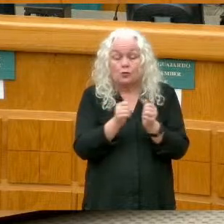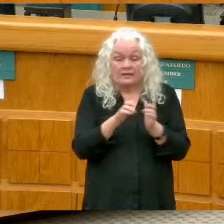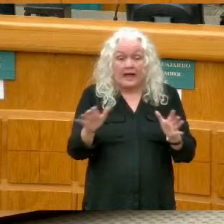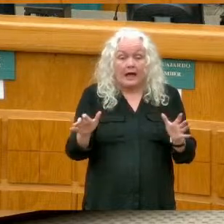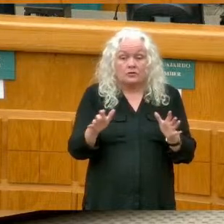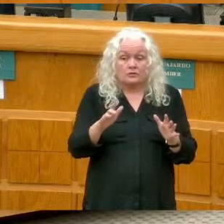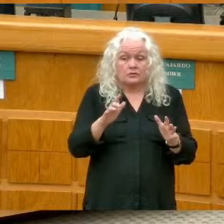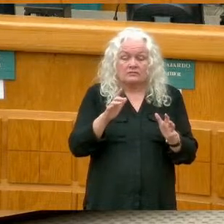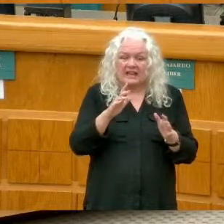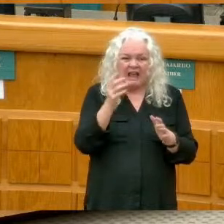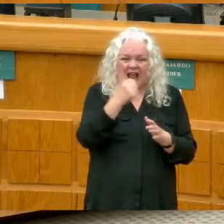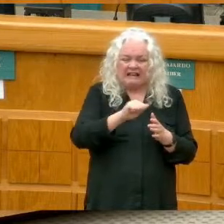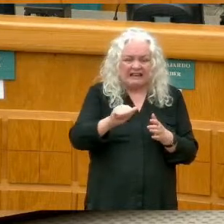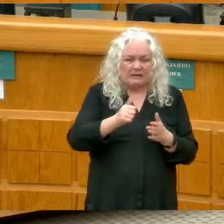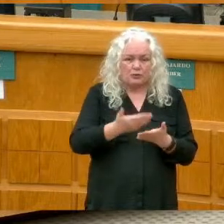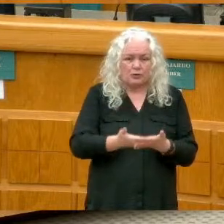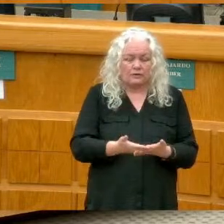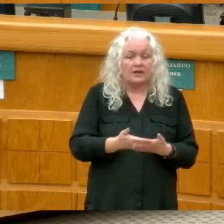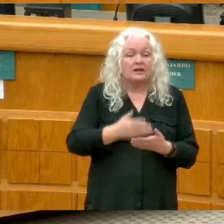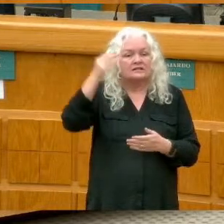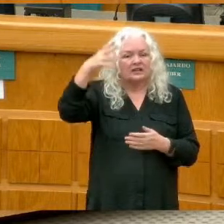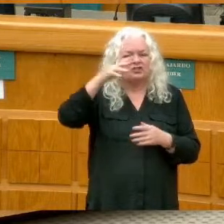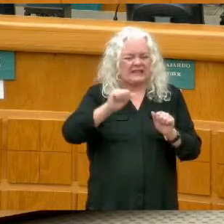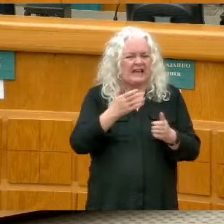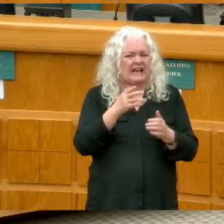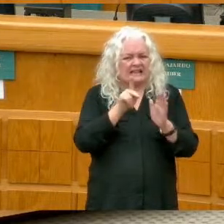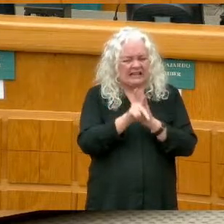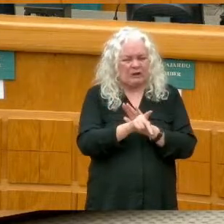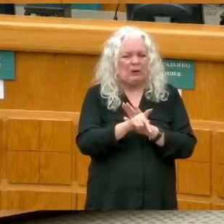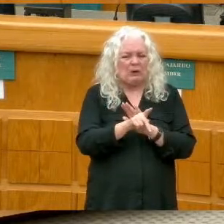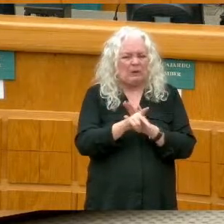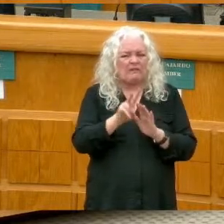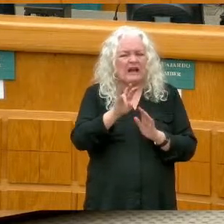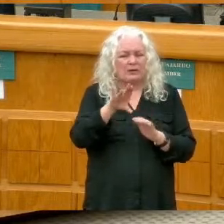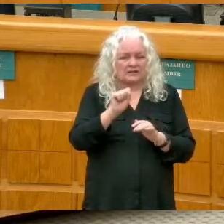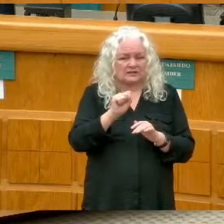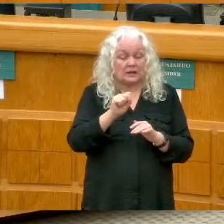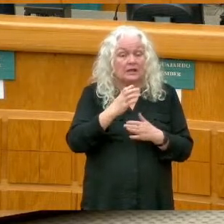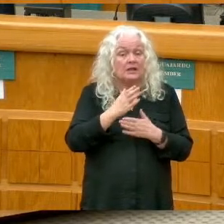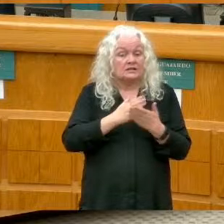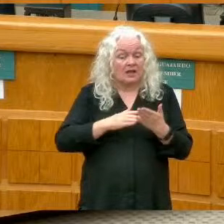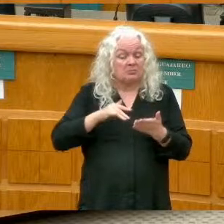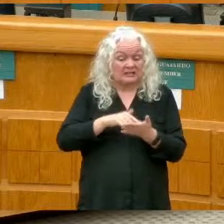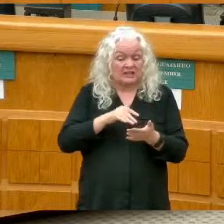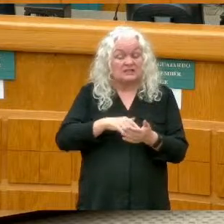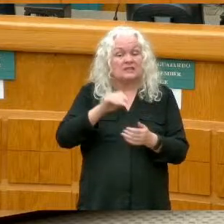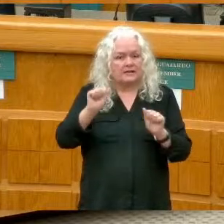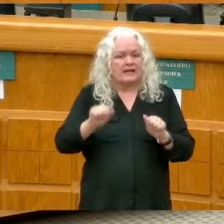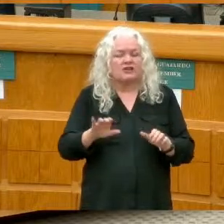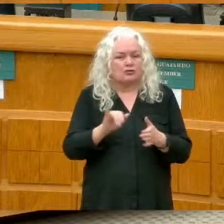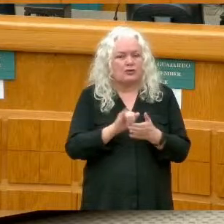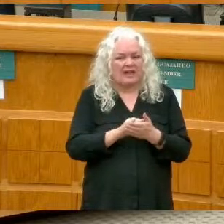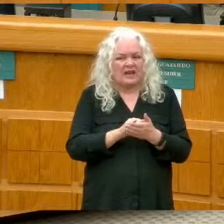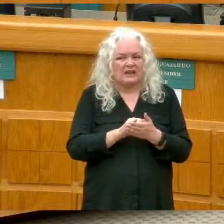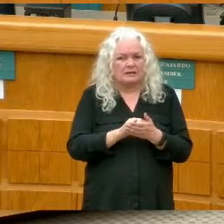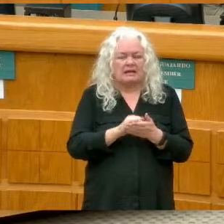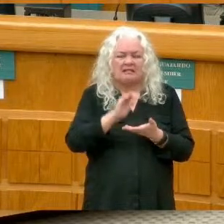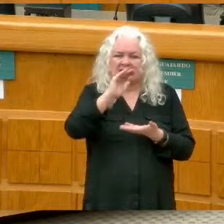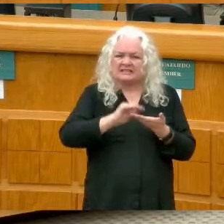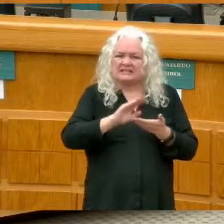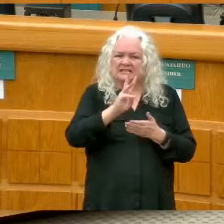without qualifications. Sunshine can kill the virus on surfaces. And some studies say it can do it in less than 6